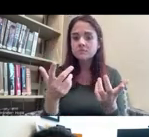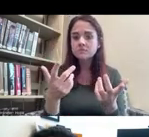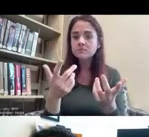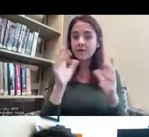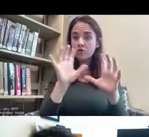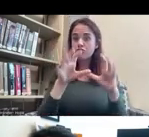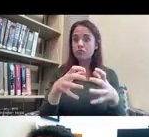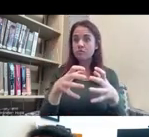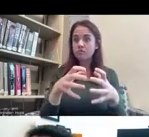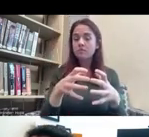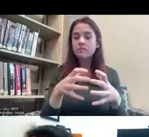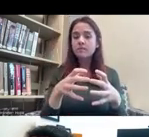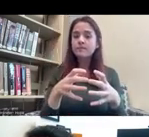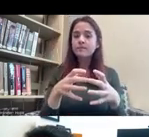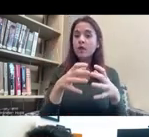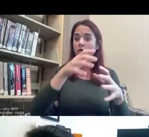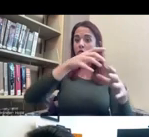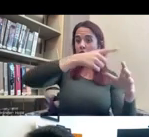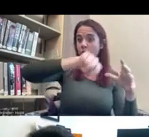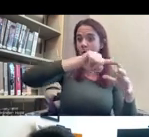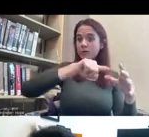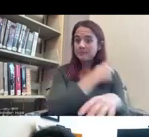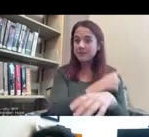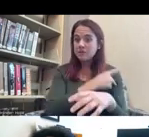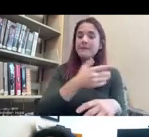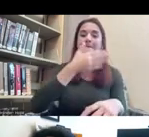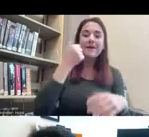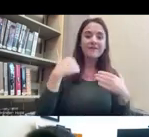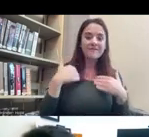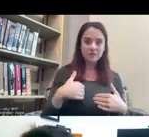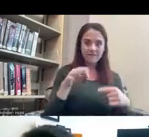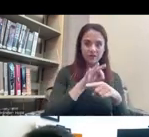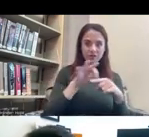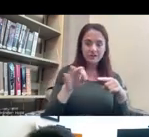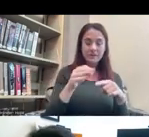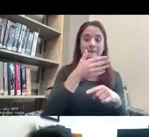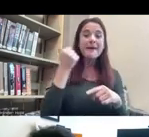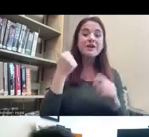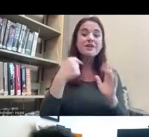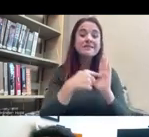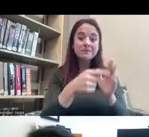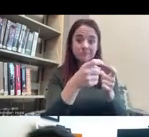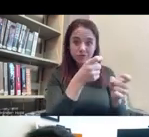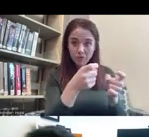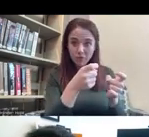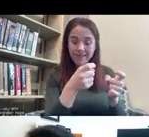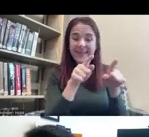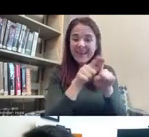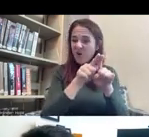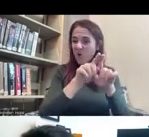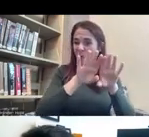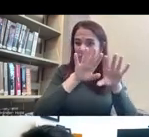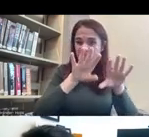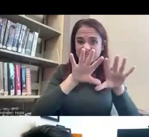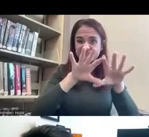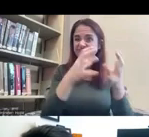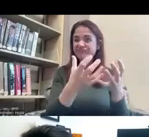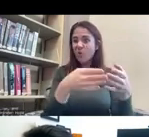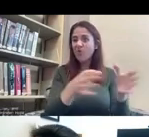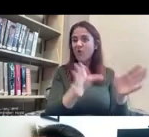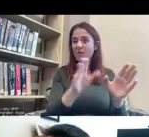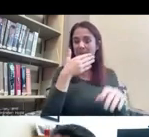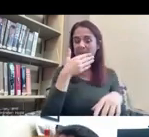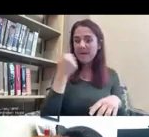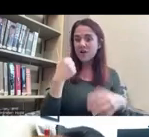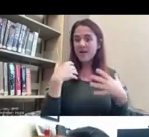had better, those patients had better physical functioning, better symptom control, and overall better health related quality of